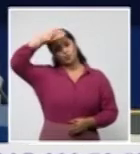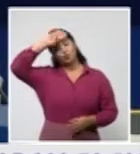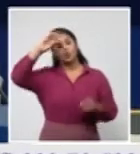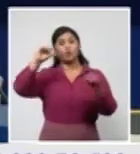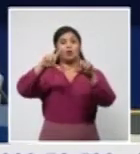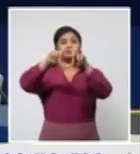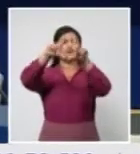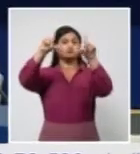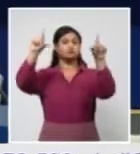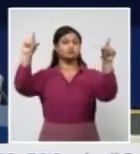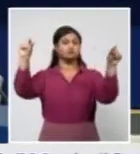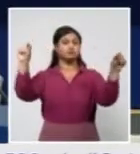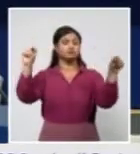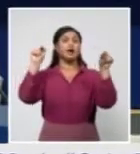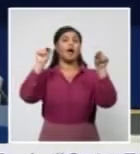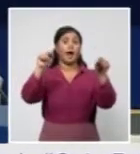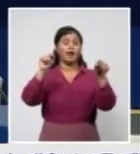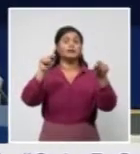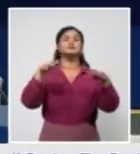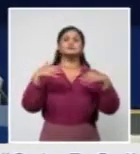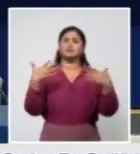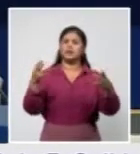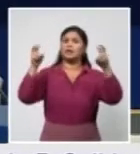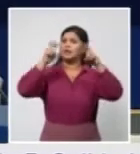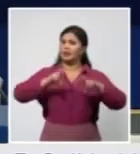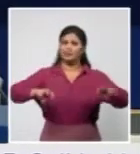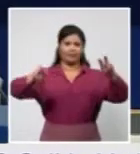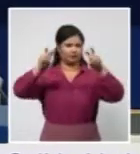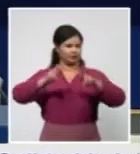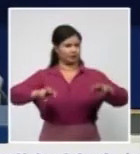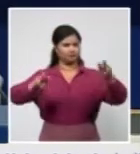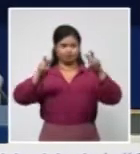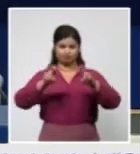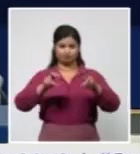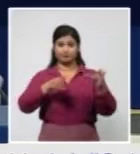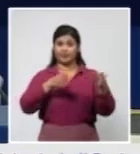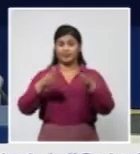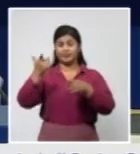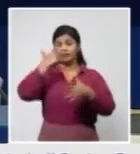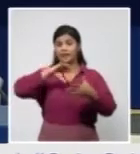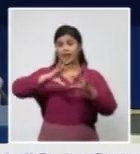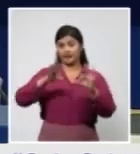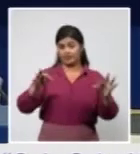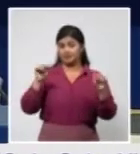provinces, especially Artemisa, which is dealing with a recent outbreak.